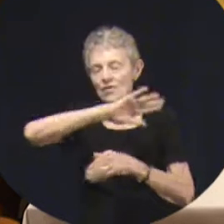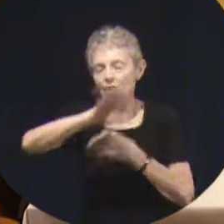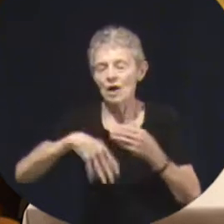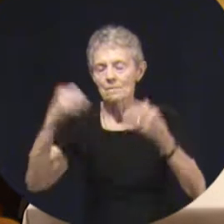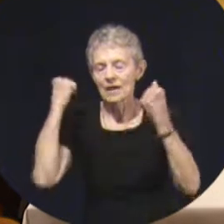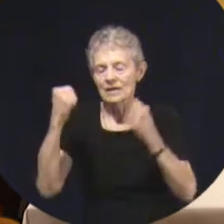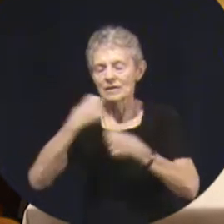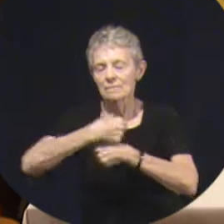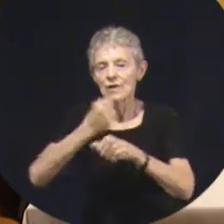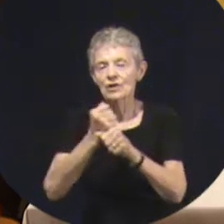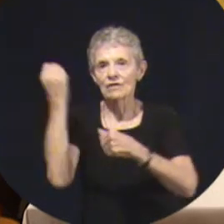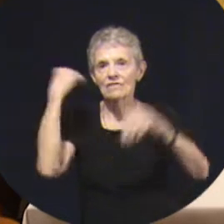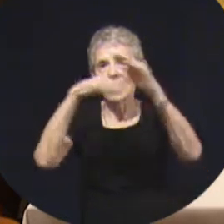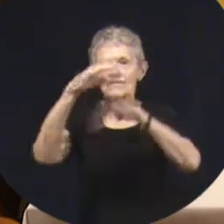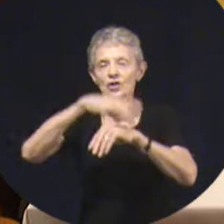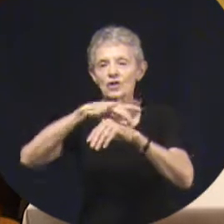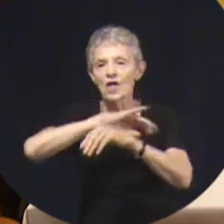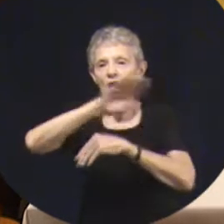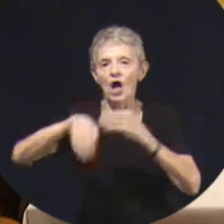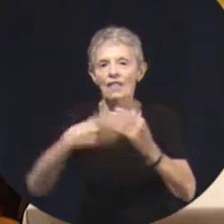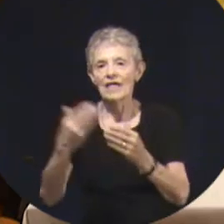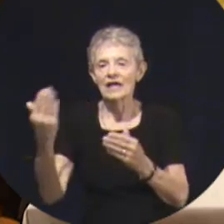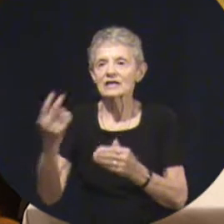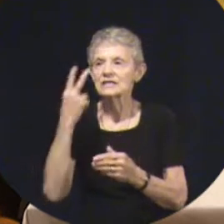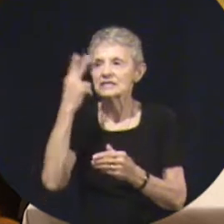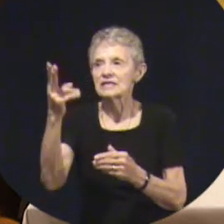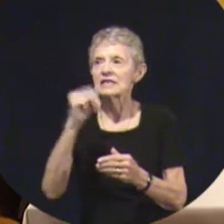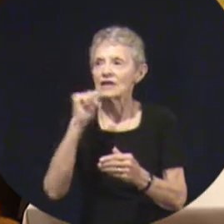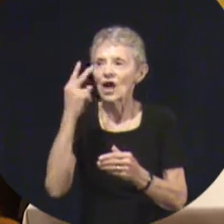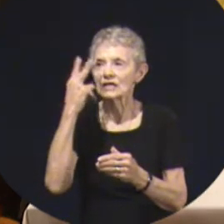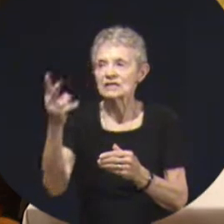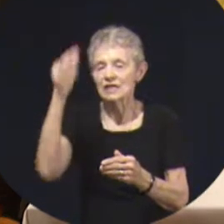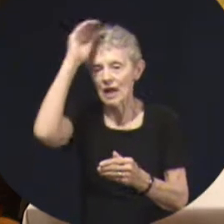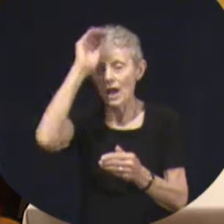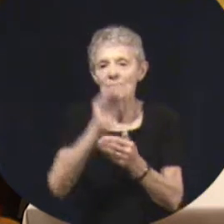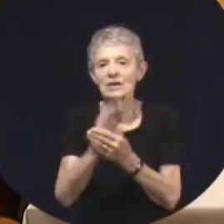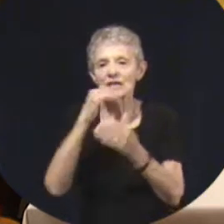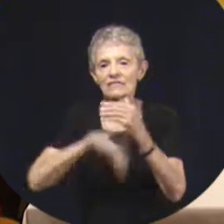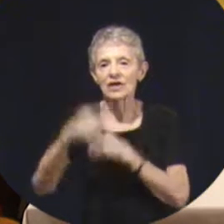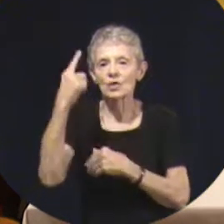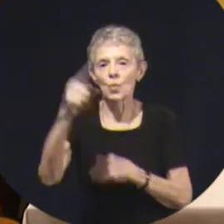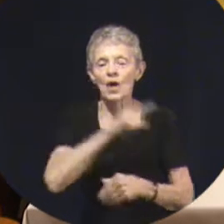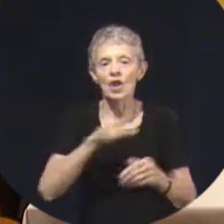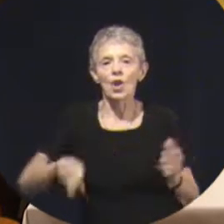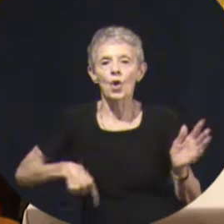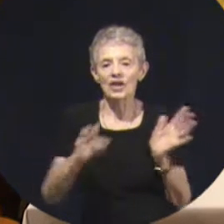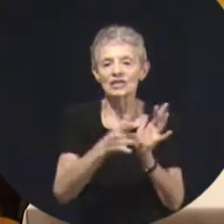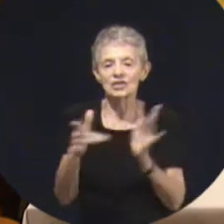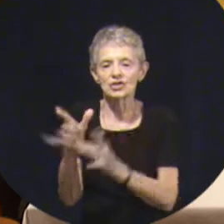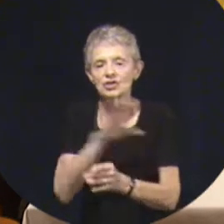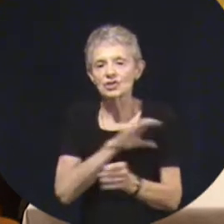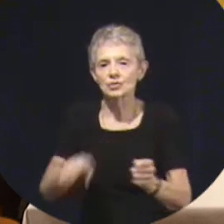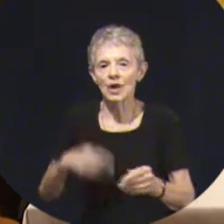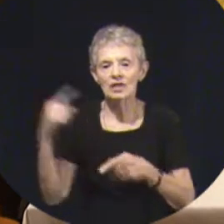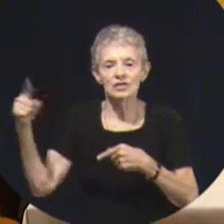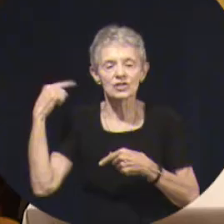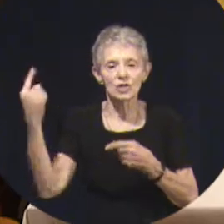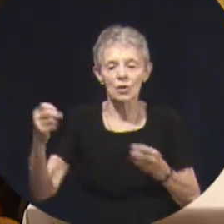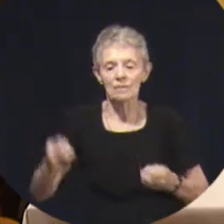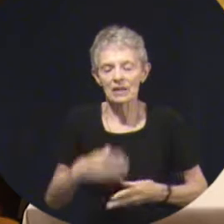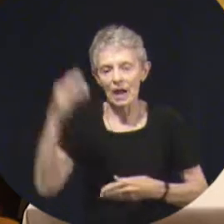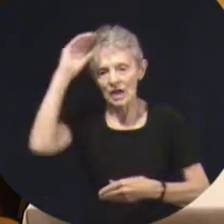and earth, of all things visible and invisible. I believe in one Lord Jesus Christ, the only begotten Son of